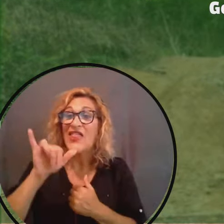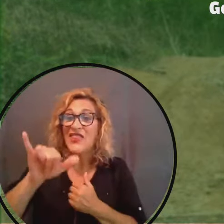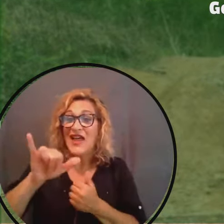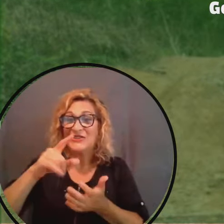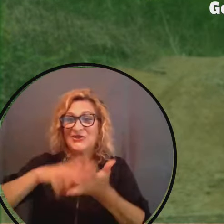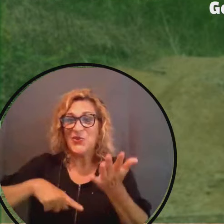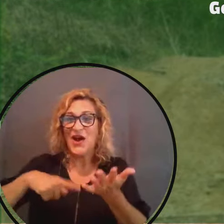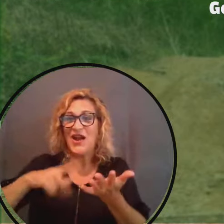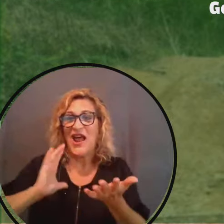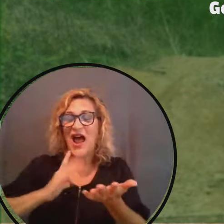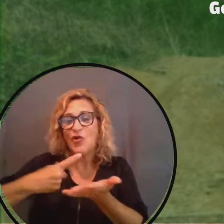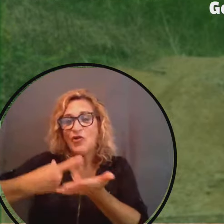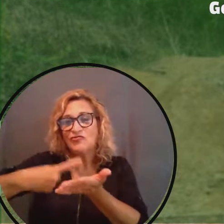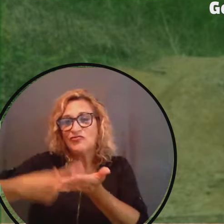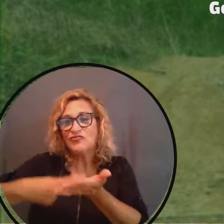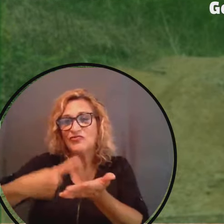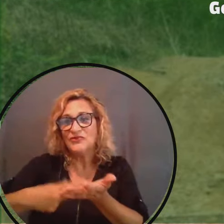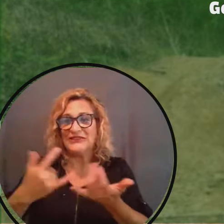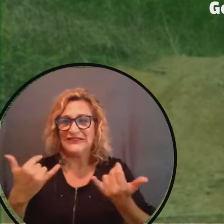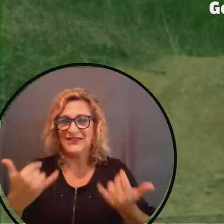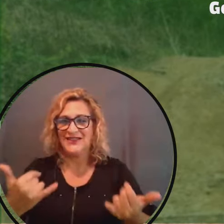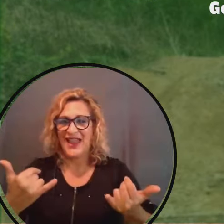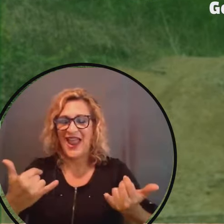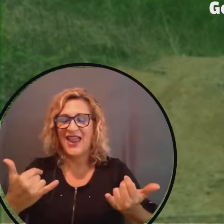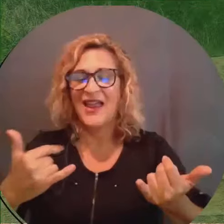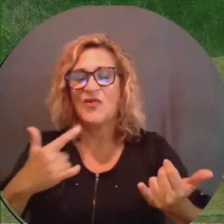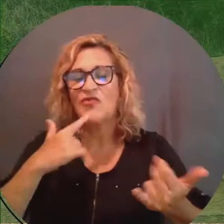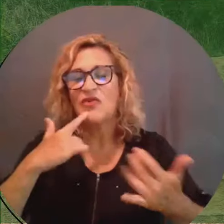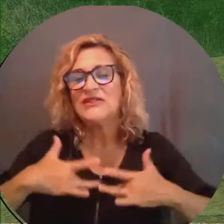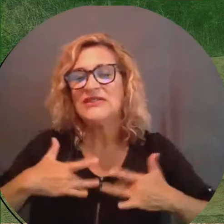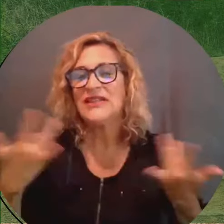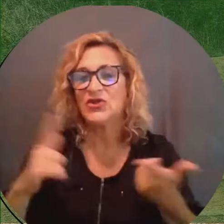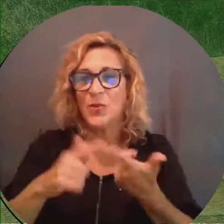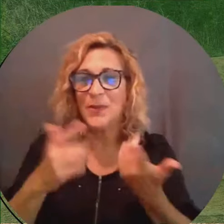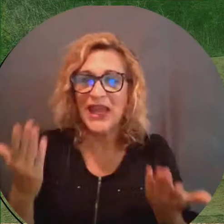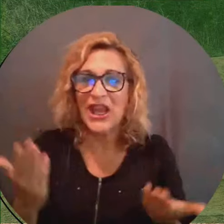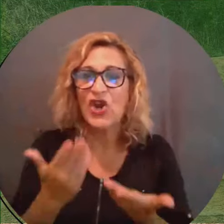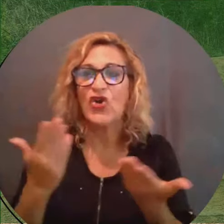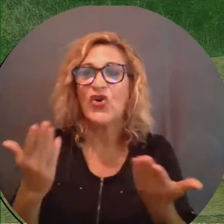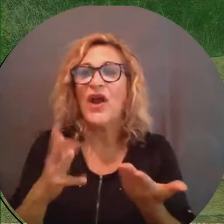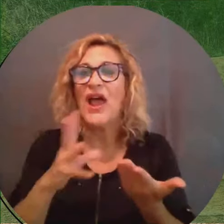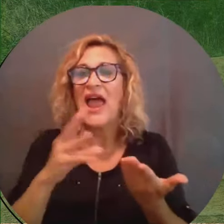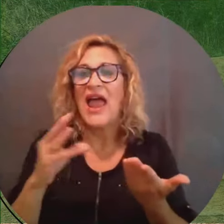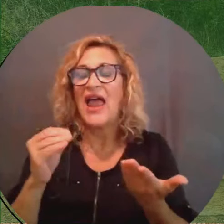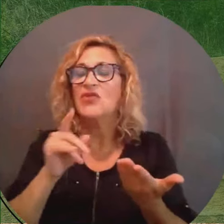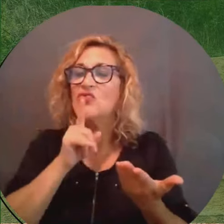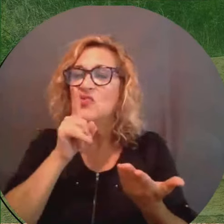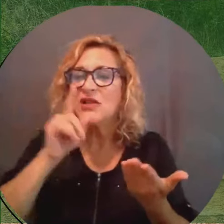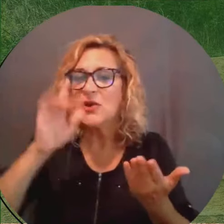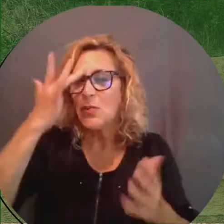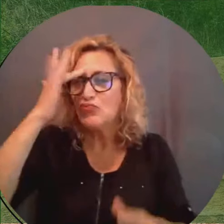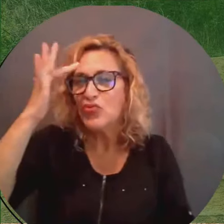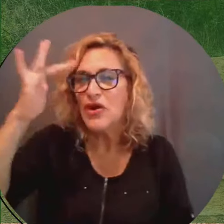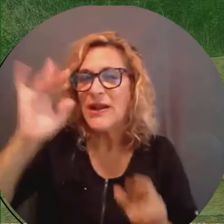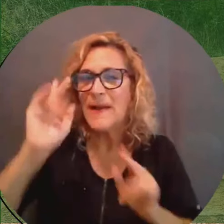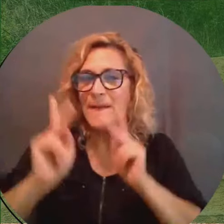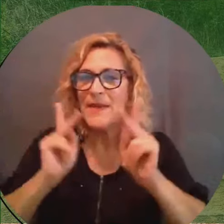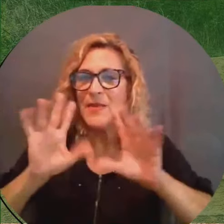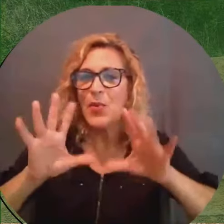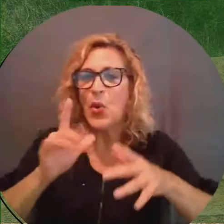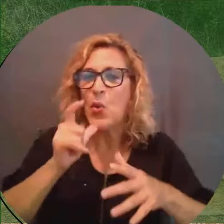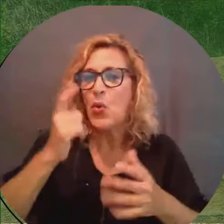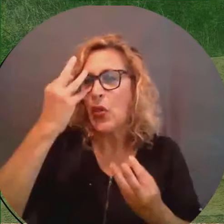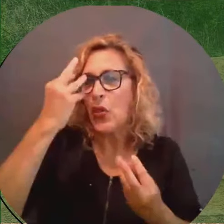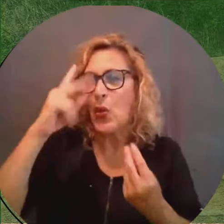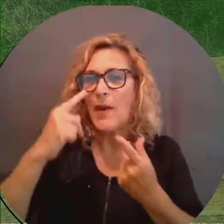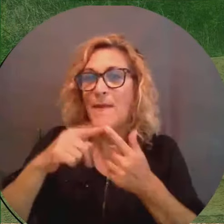conversation is about. I'm so delighted to be here with this really brilliant set of people who've thought so much